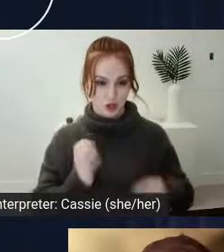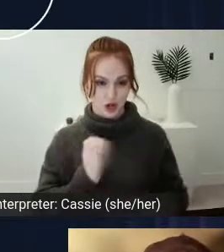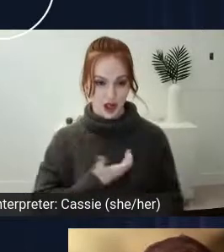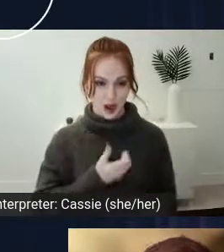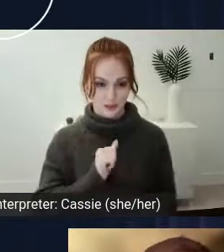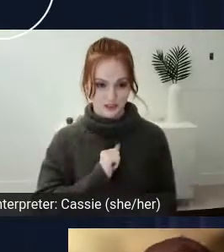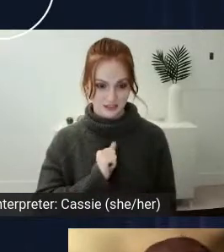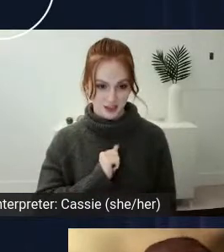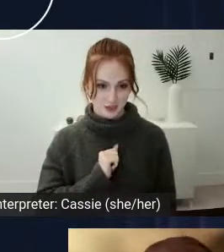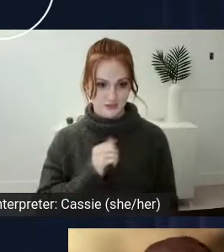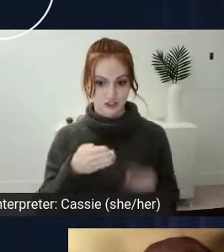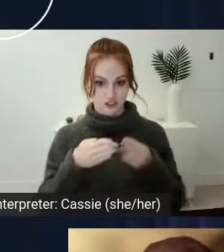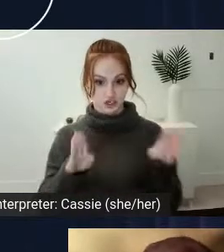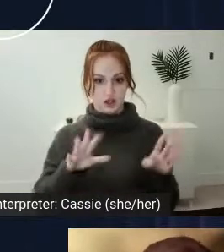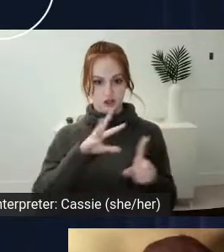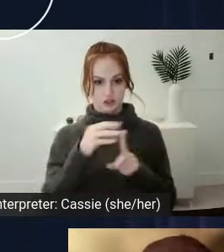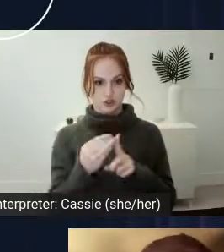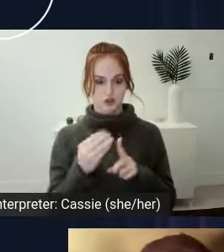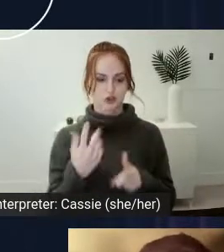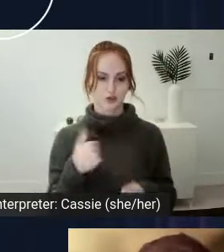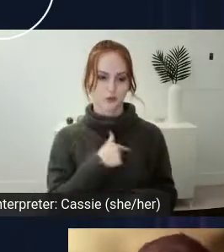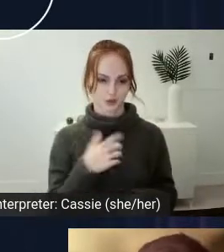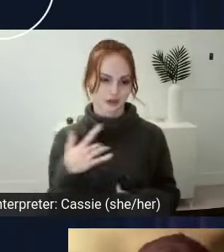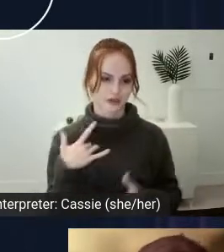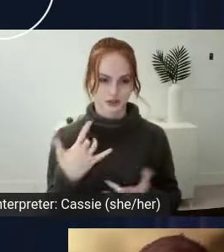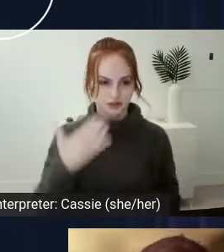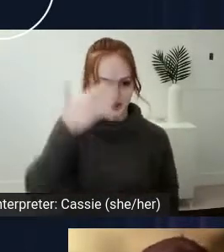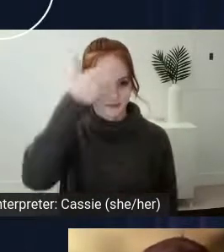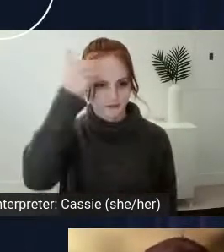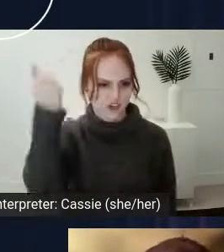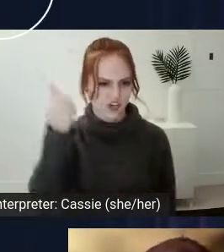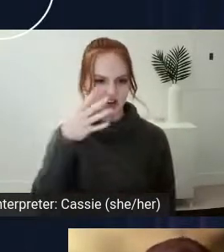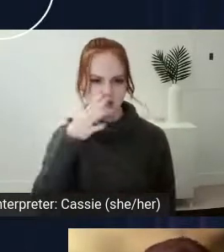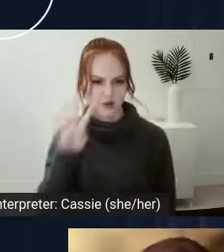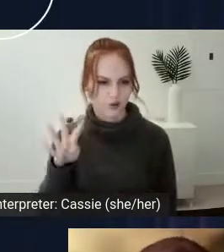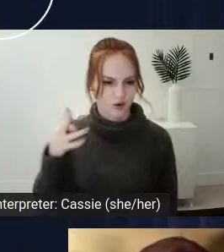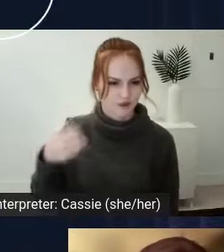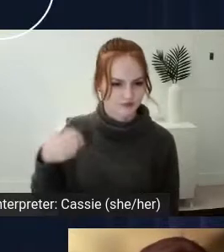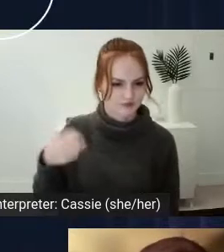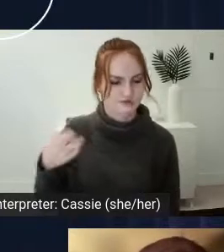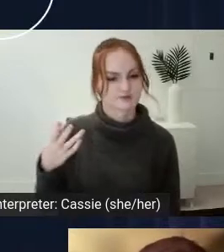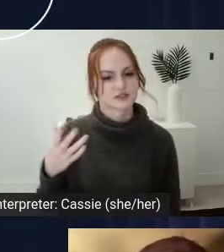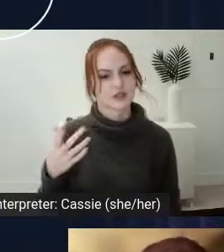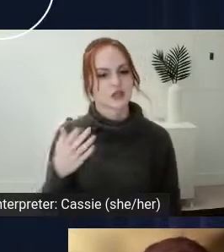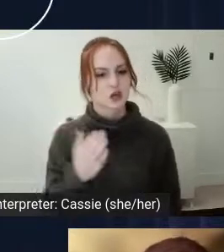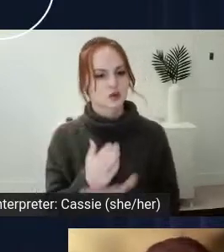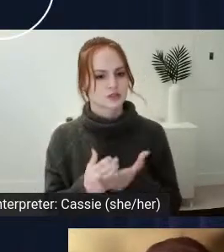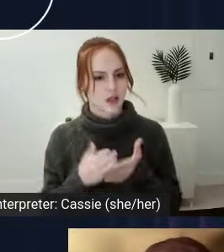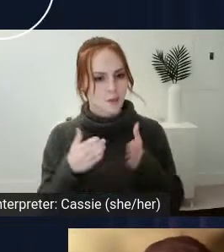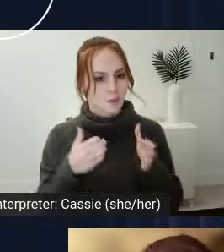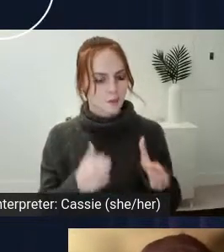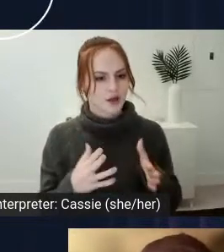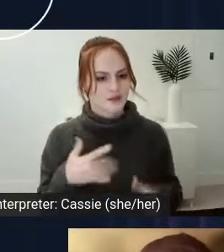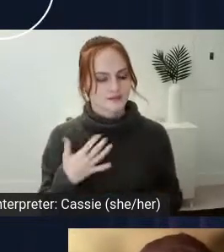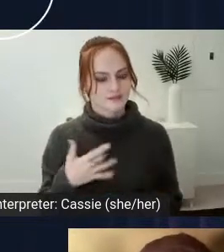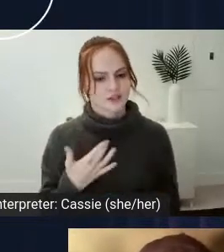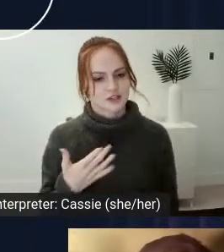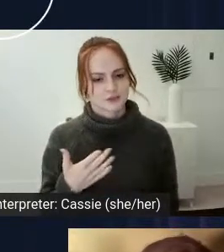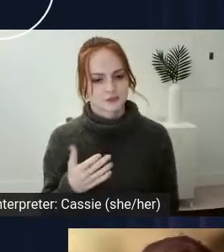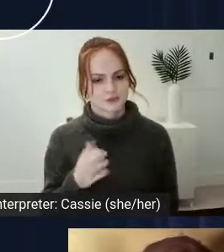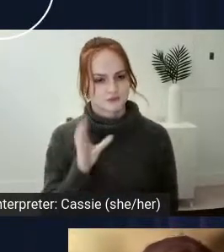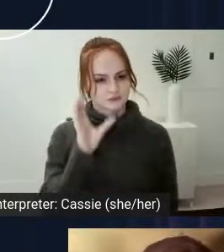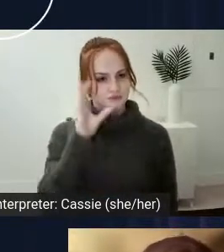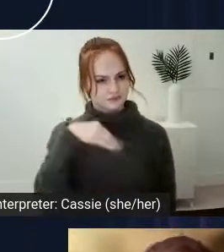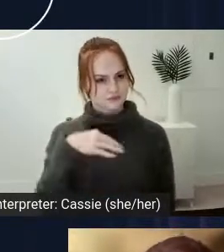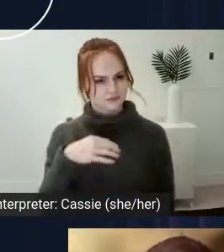our propensity to forget our history. So in some ways, this feels so strange that culturally we're seeing